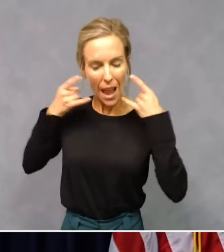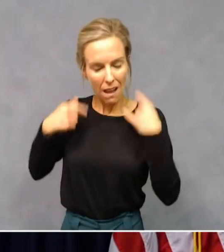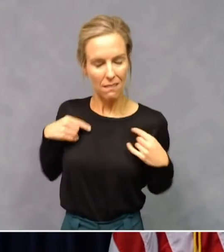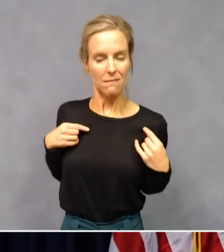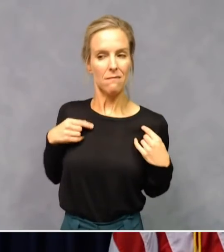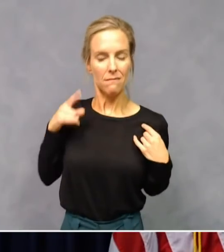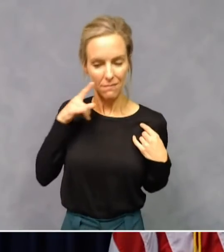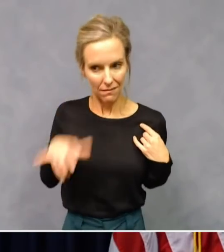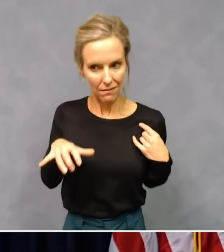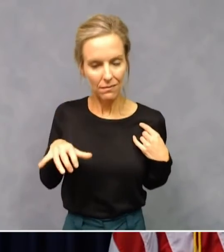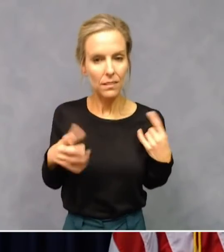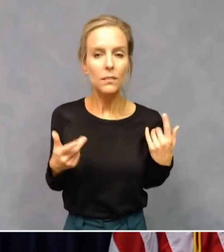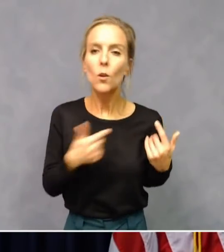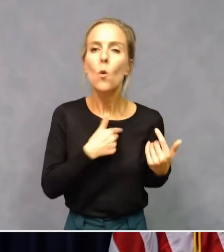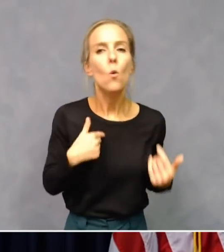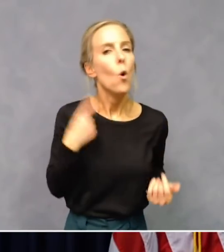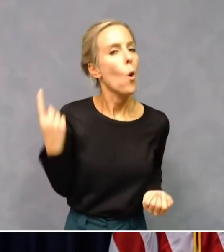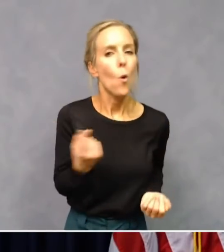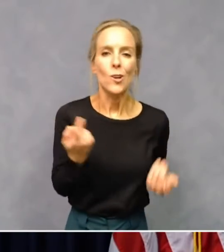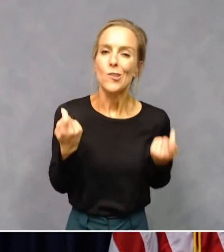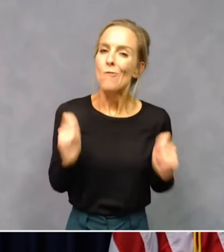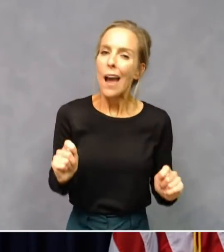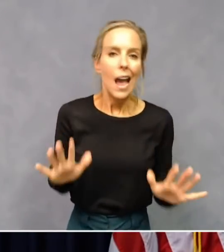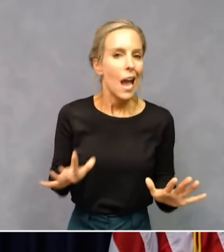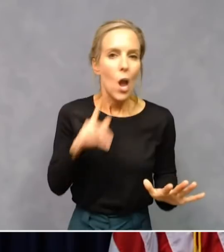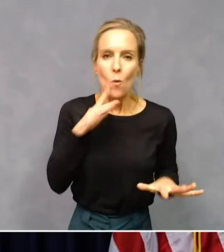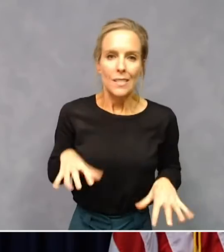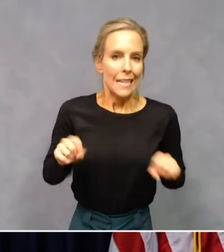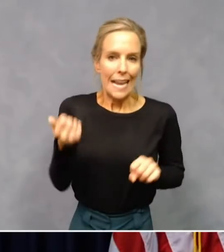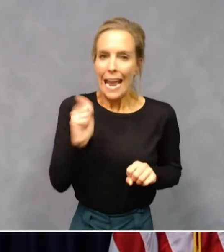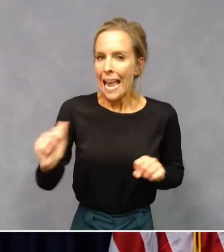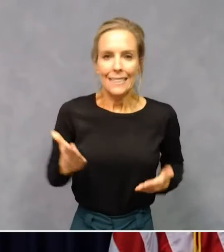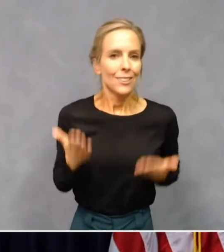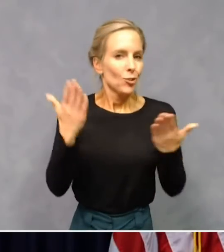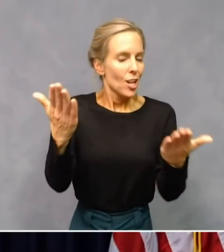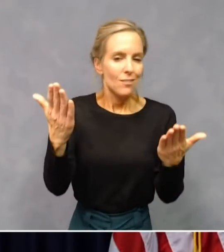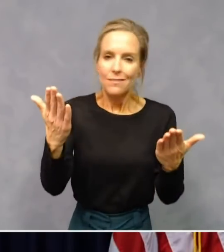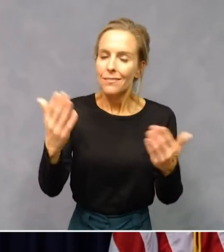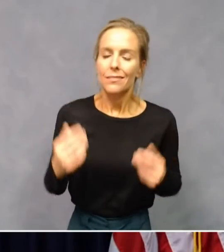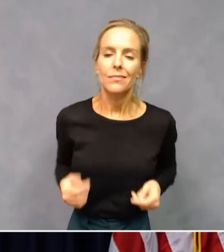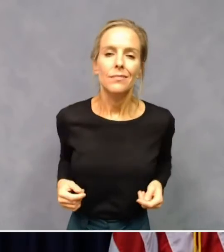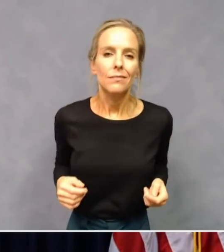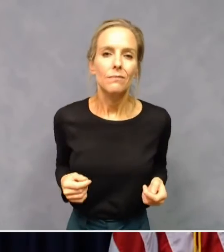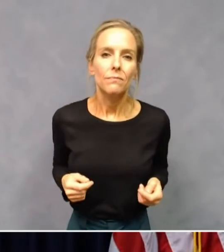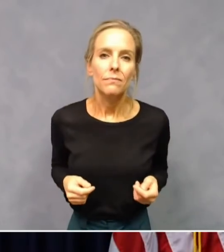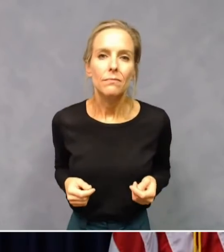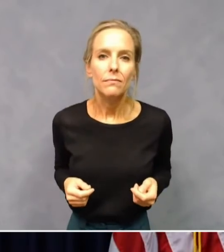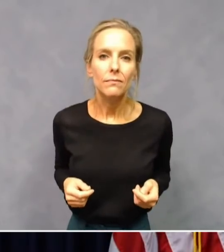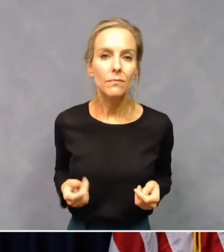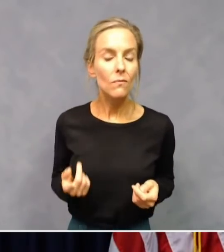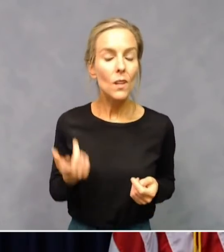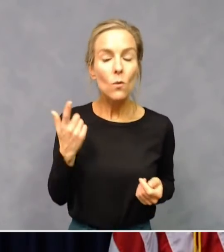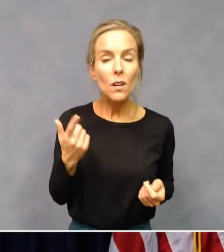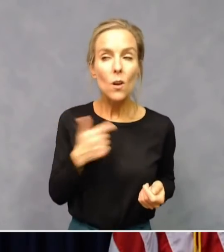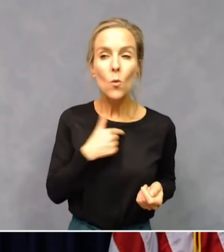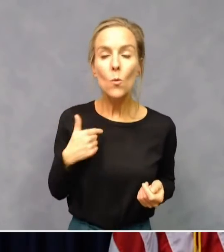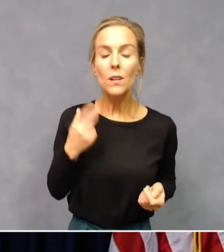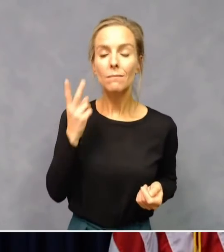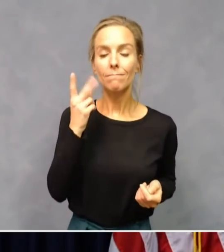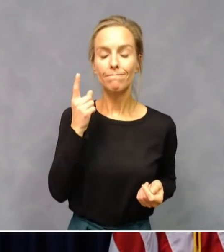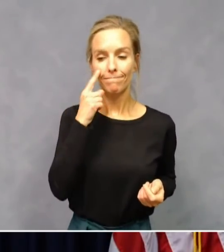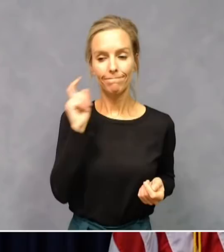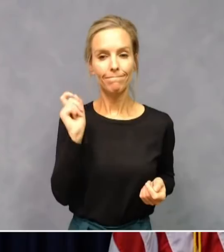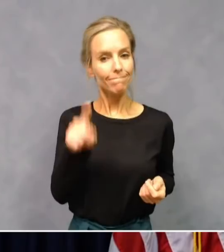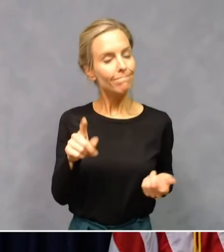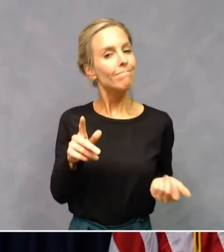We are always trying to, and we will take any suggestions. One thing we're seeing as being particularly